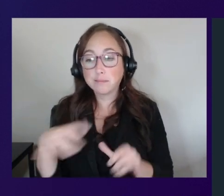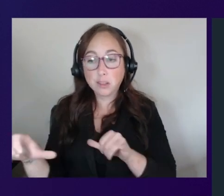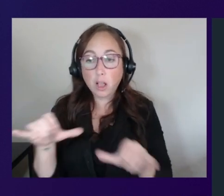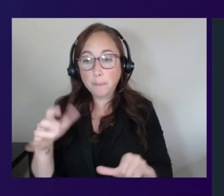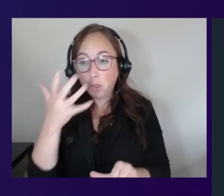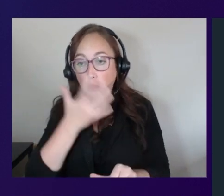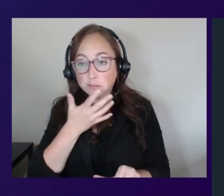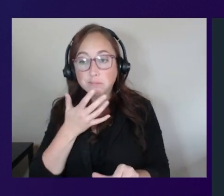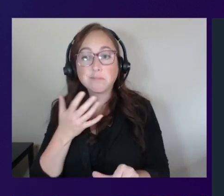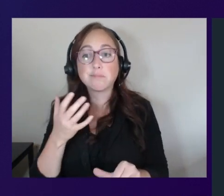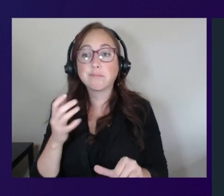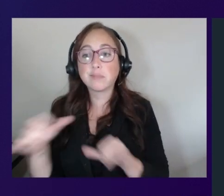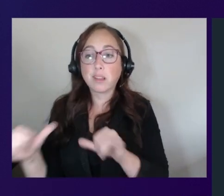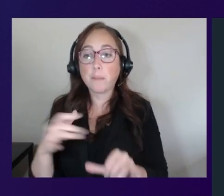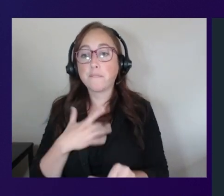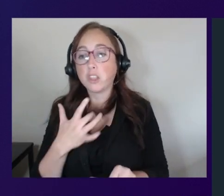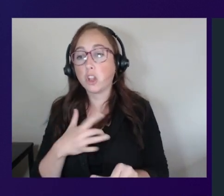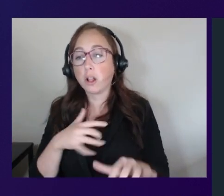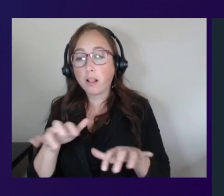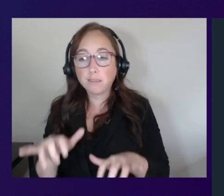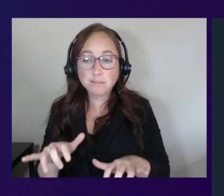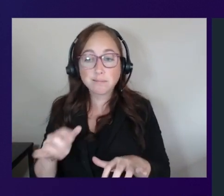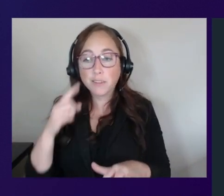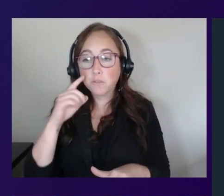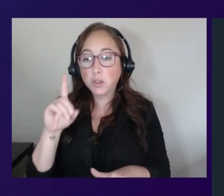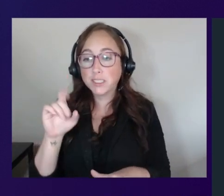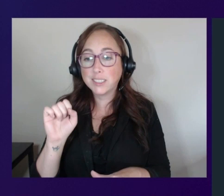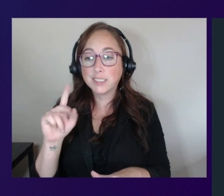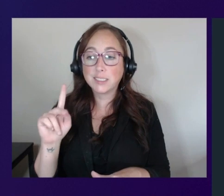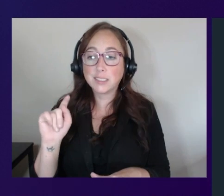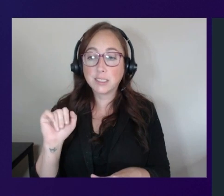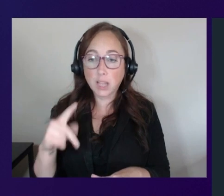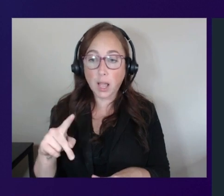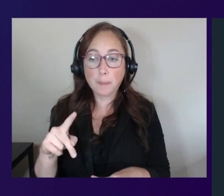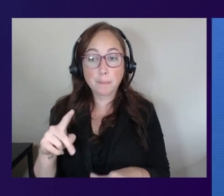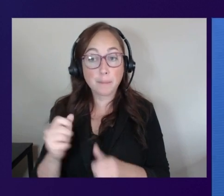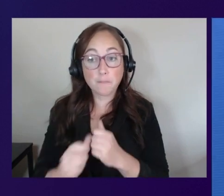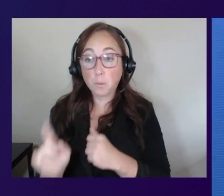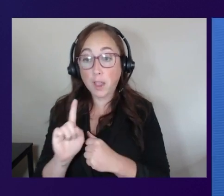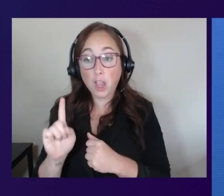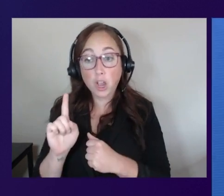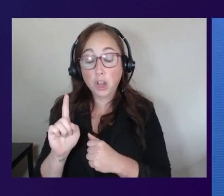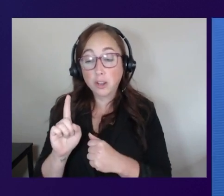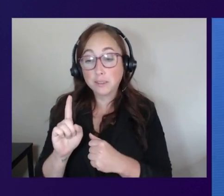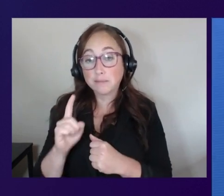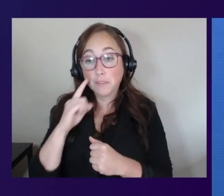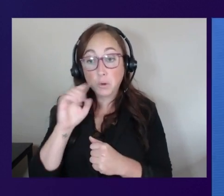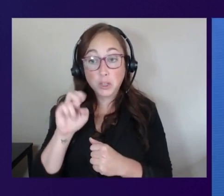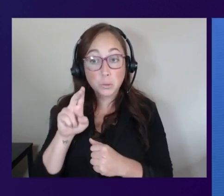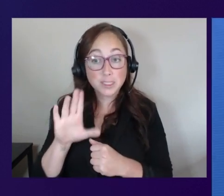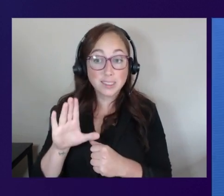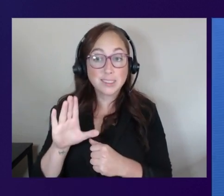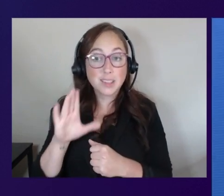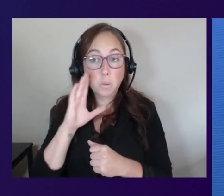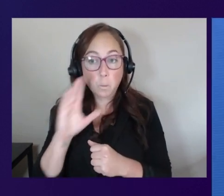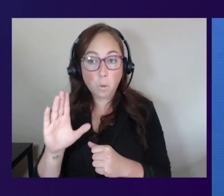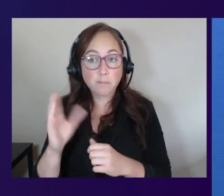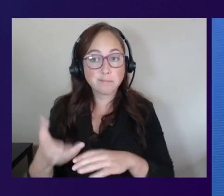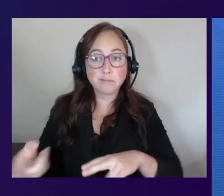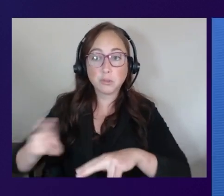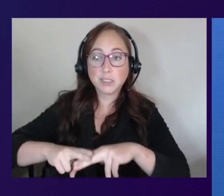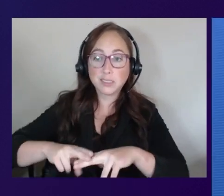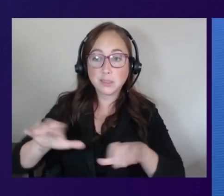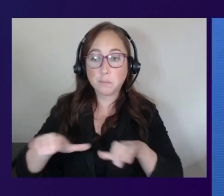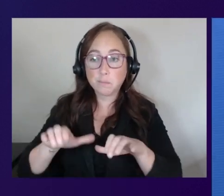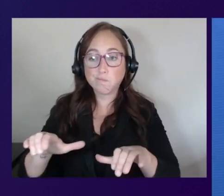desktops everywhere. And that also means productivity for the end user. If they're running today and utilizing any of these tools, their desktops can move